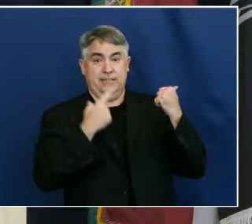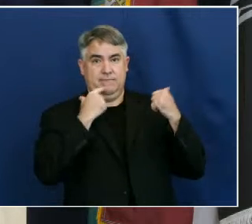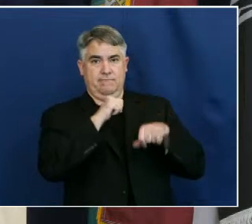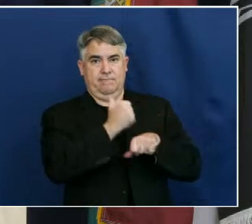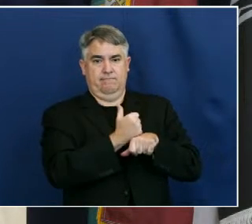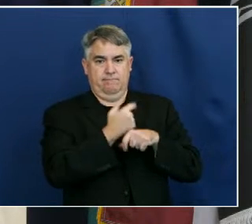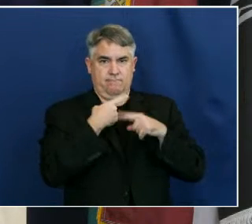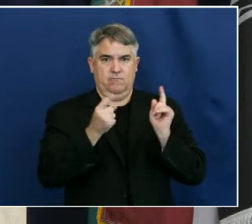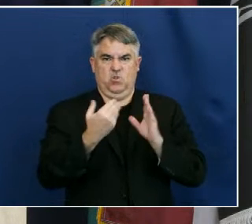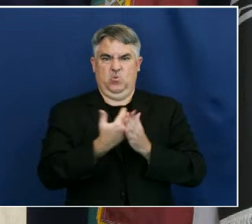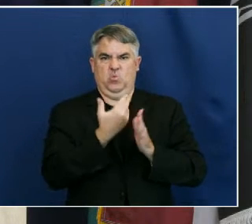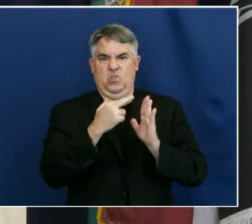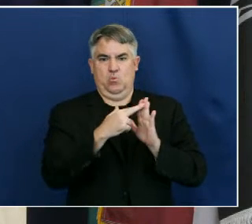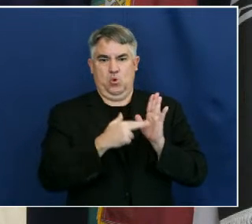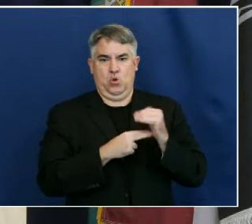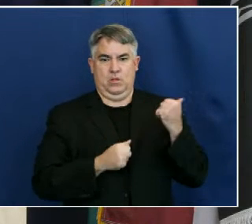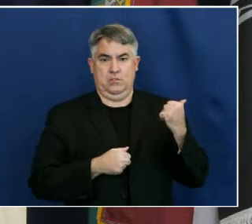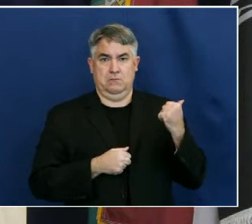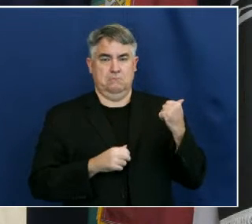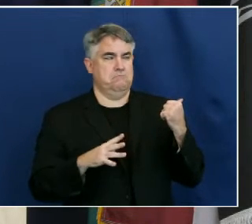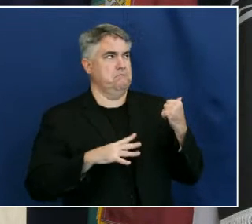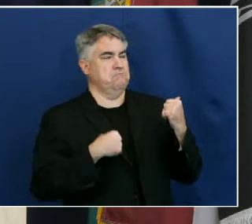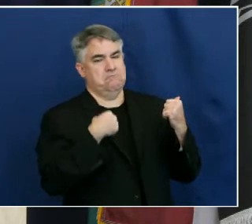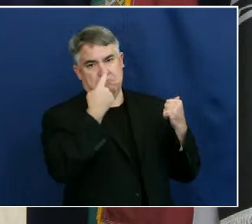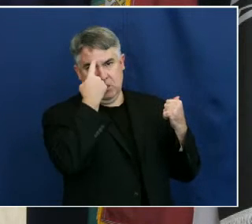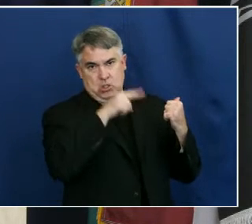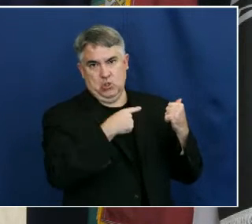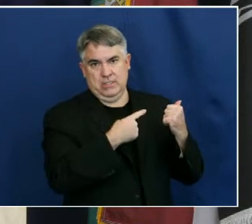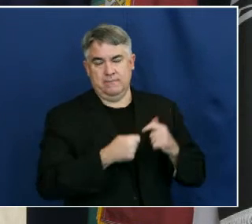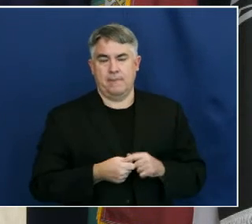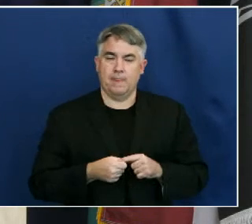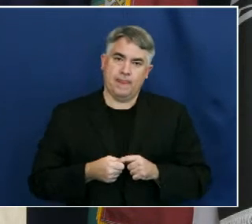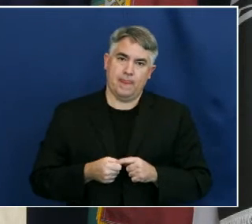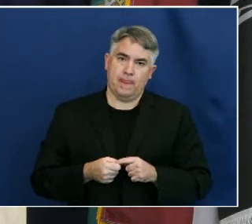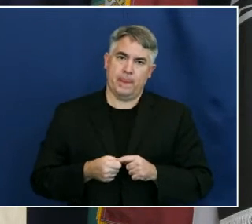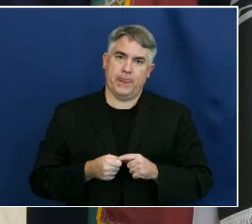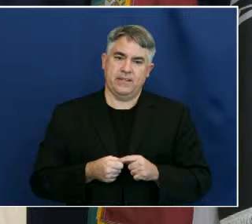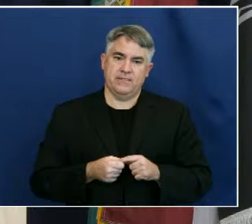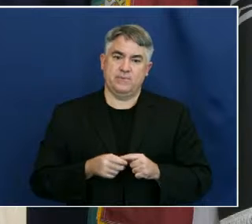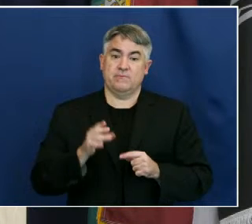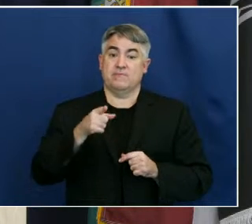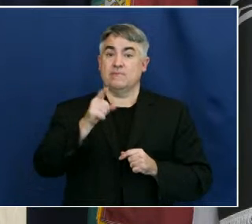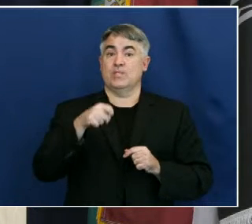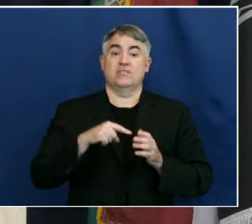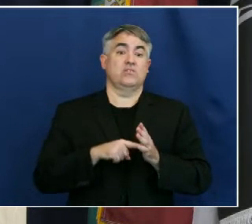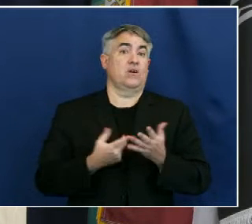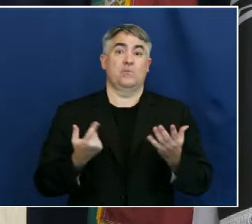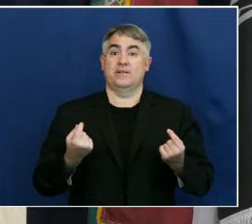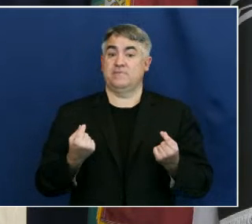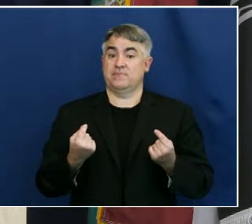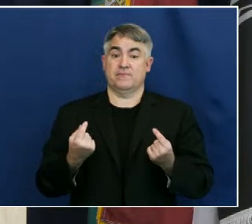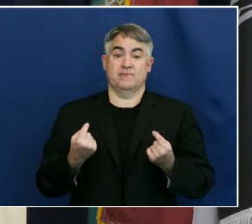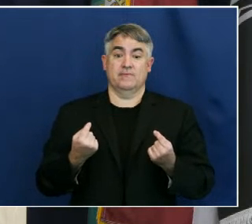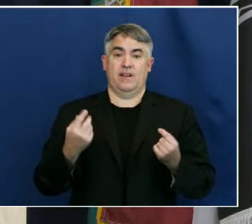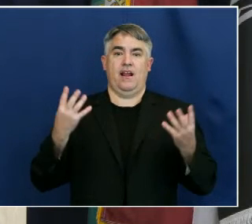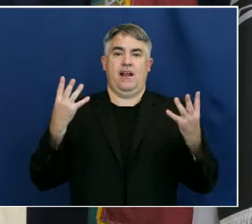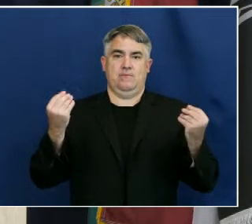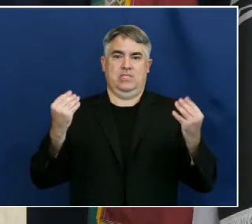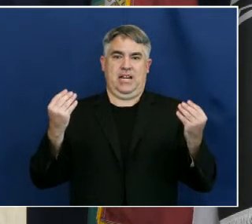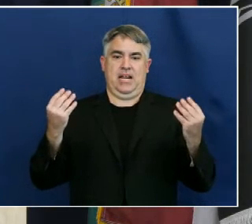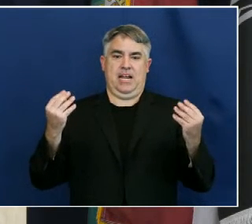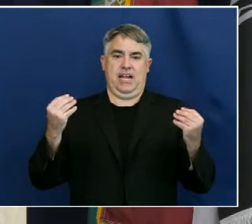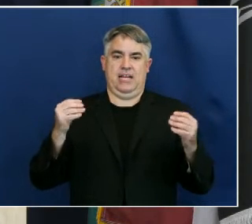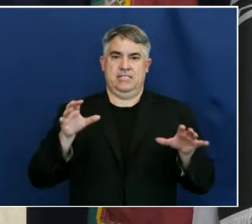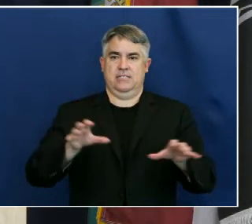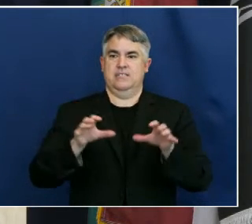improving conditions we're facing. The cutoff is you can resume competitive play for outdoor youth sports when you hit a case